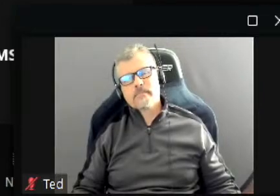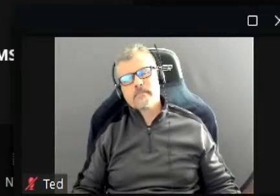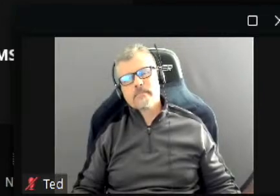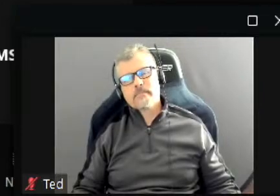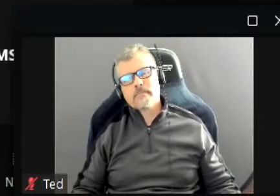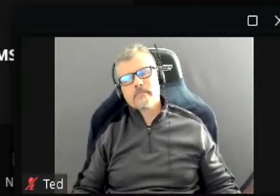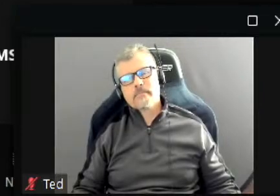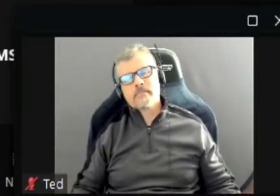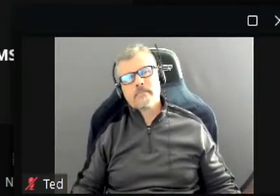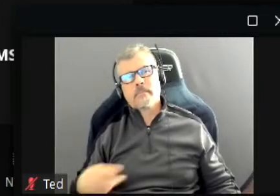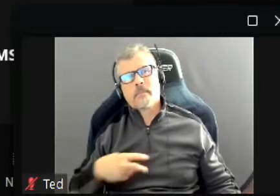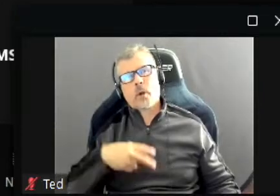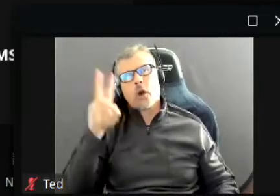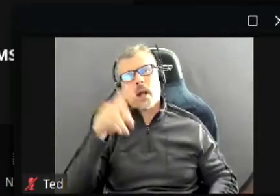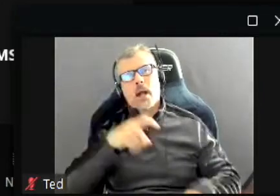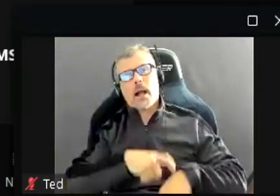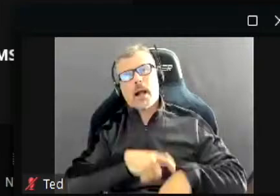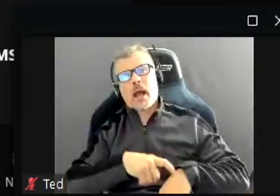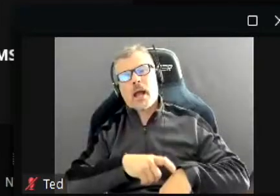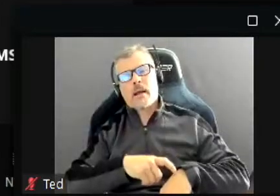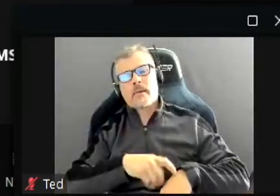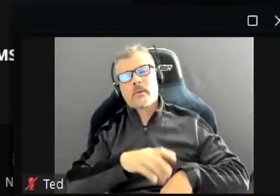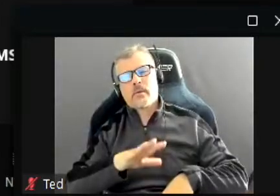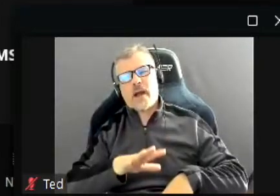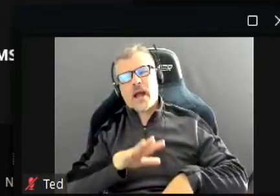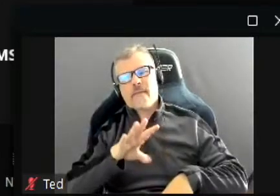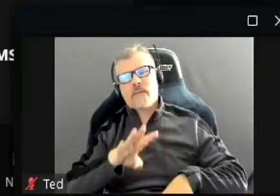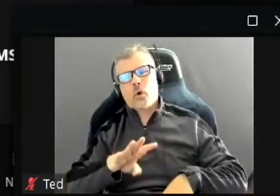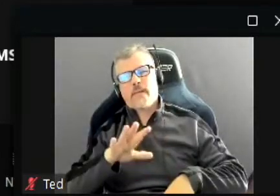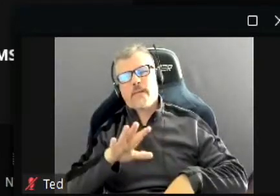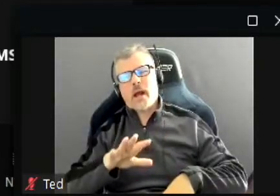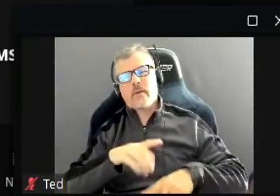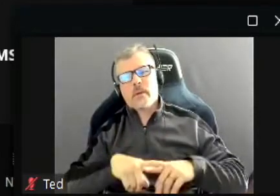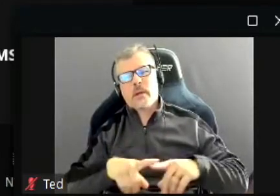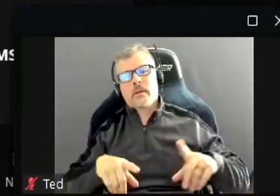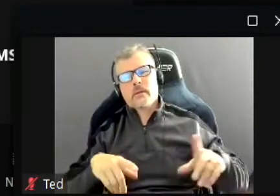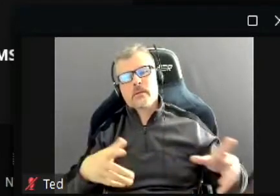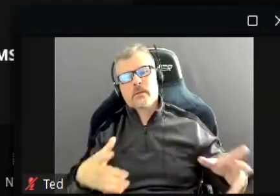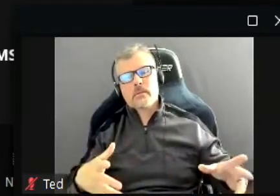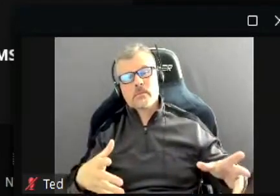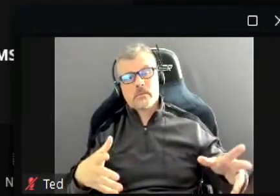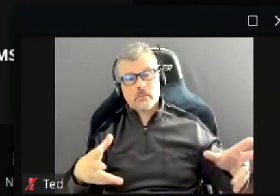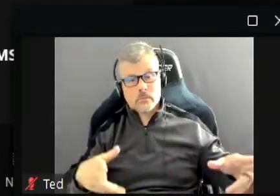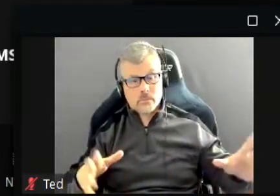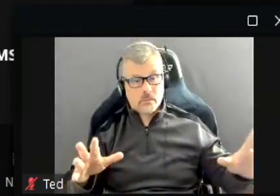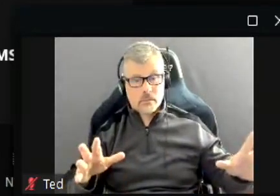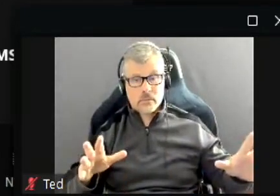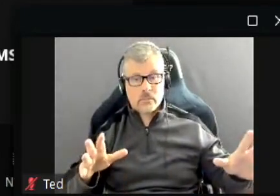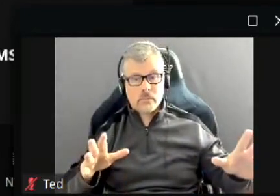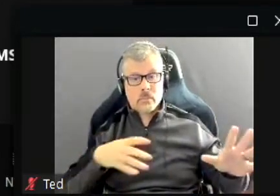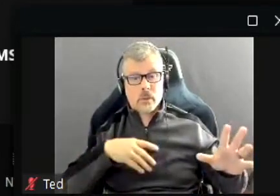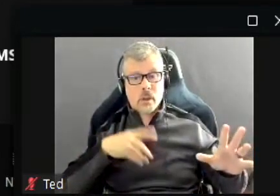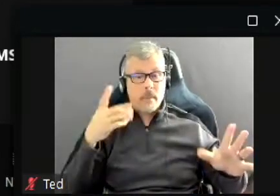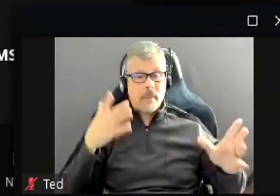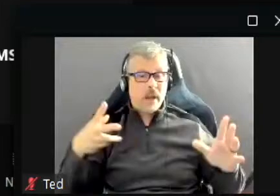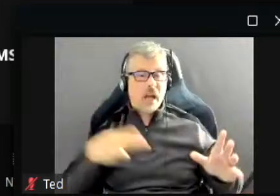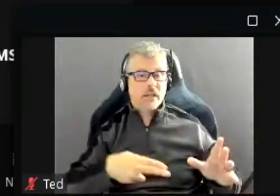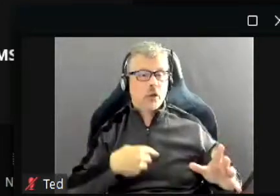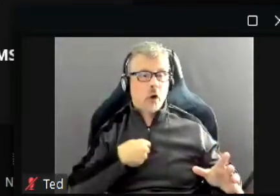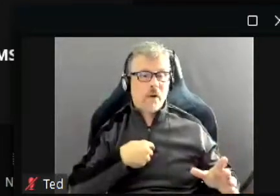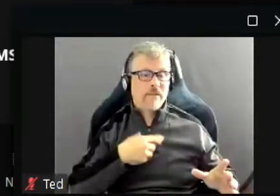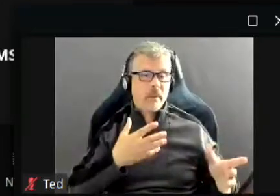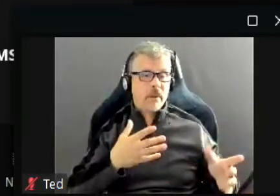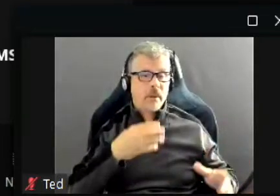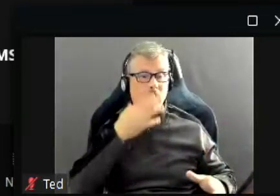I'm looking at the clock. My clock says 5:45, but I'm not cutting you off. Just letting you be prepared. Hey, Ms. Meisner, are you able to catch